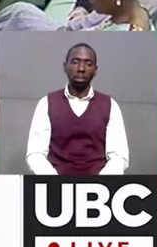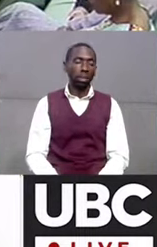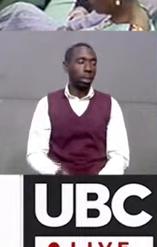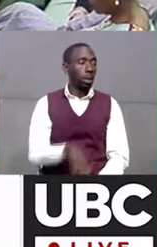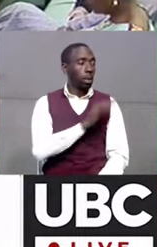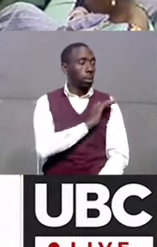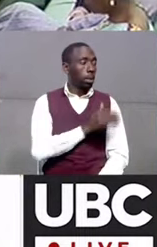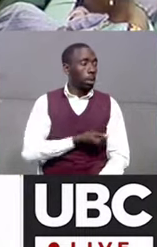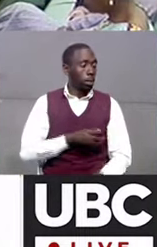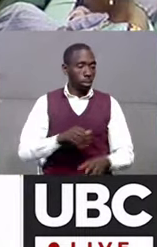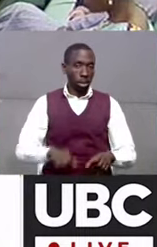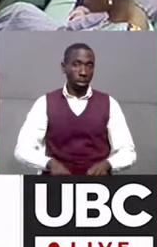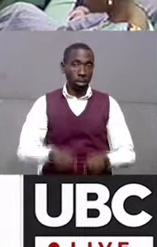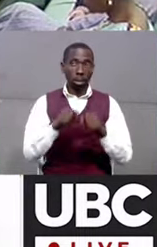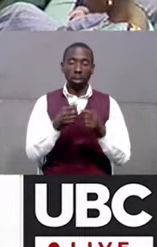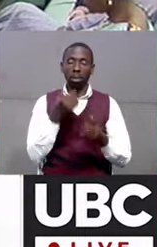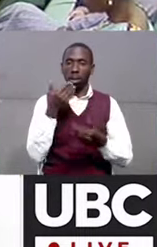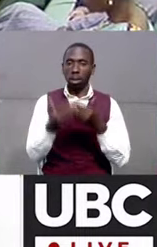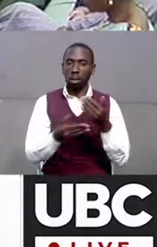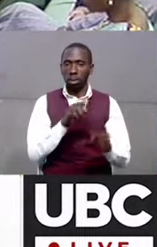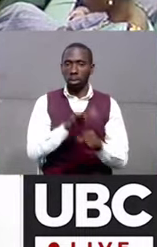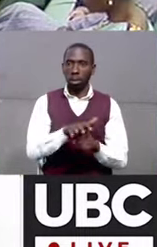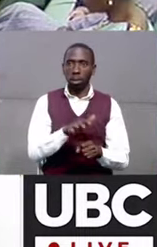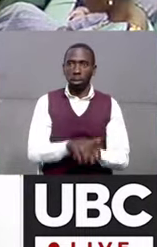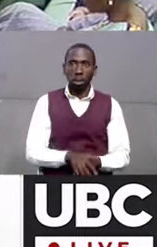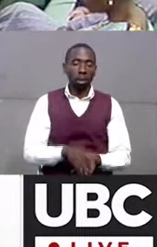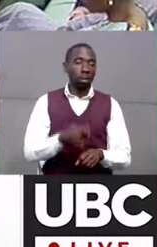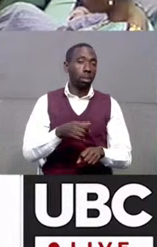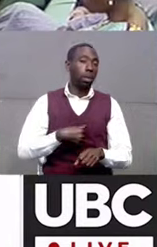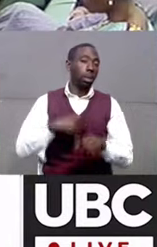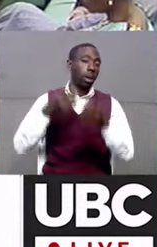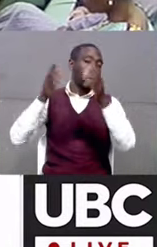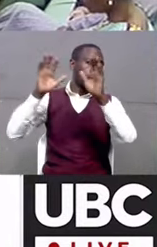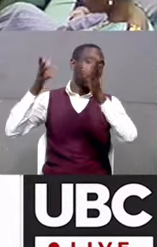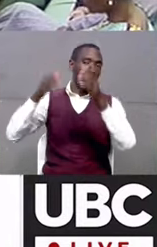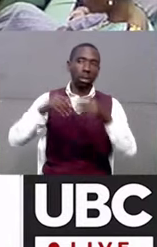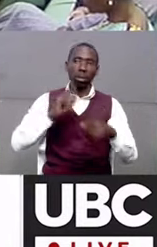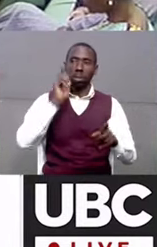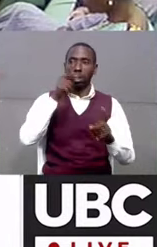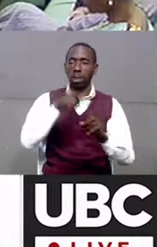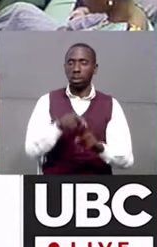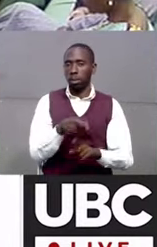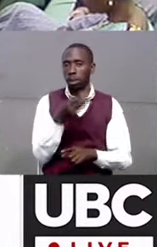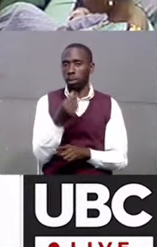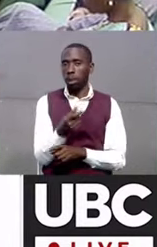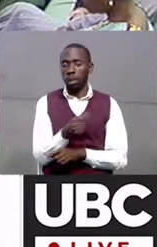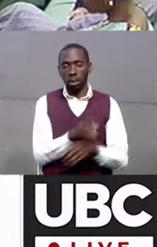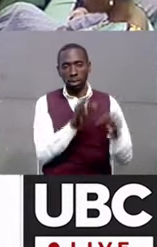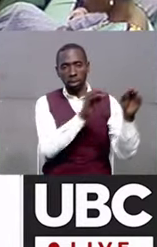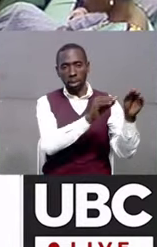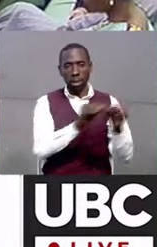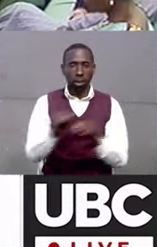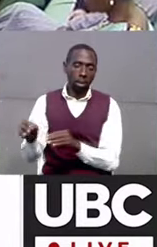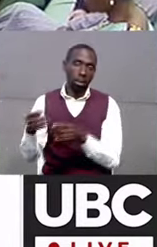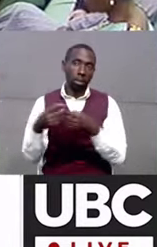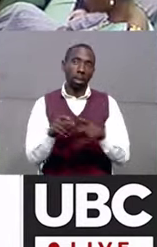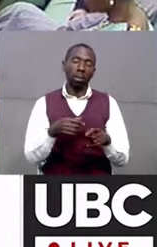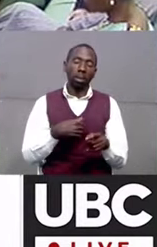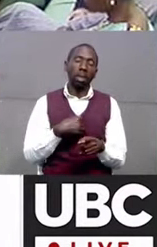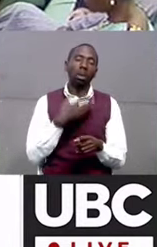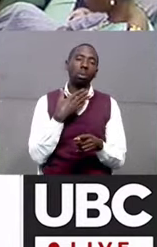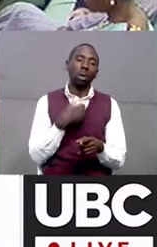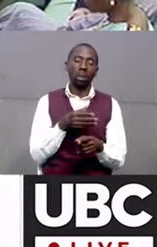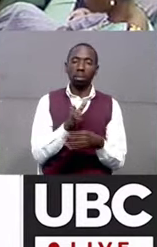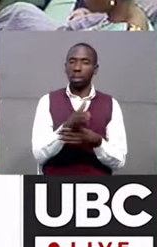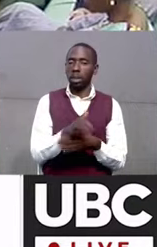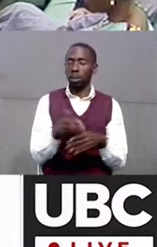Madam Chairperson, thank you very much. While I appreciate the intention of the money being shifted, I want to be convinced by the minister